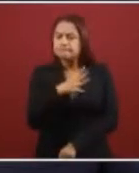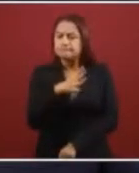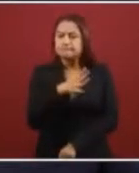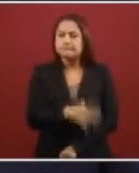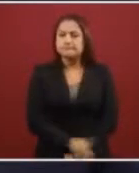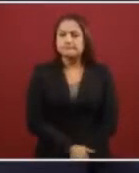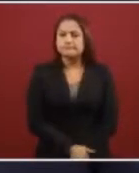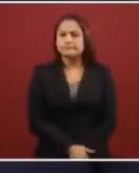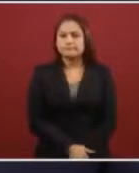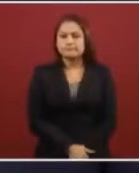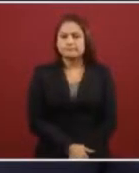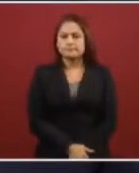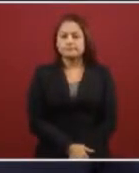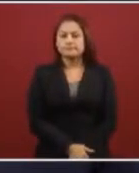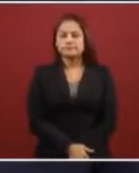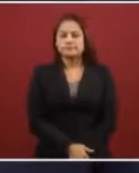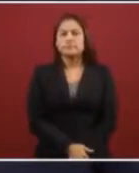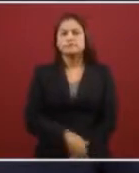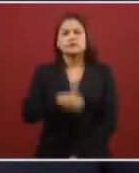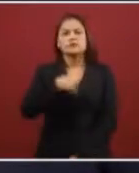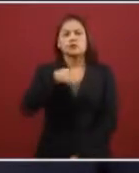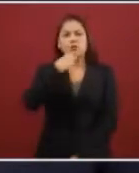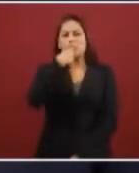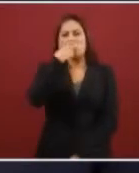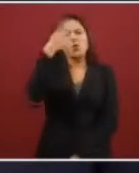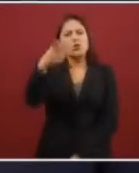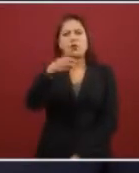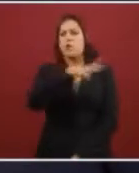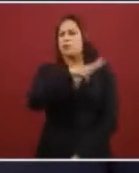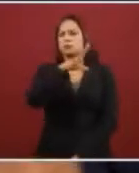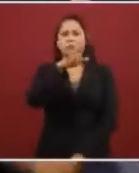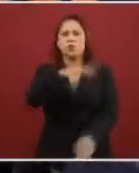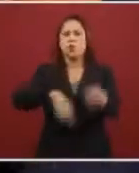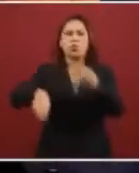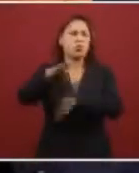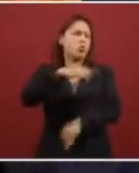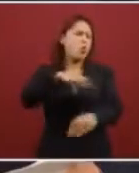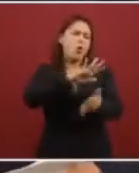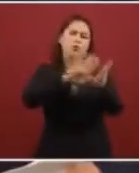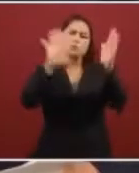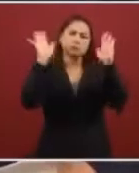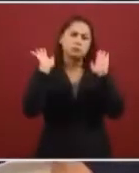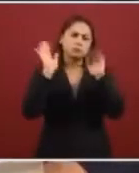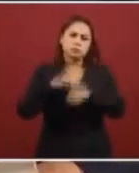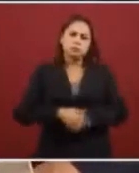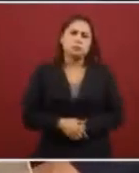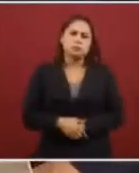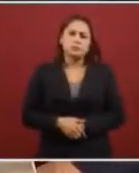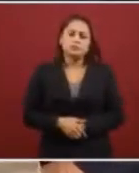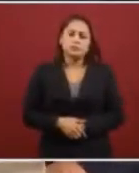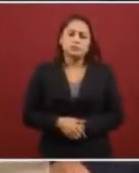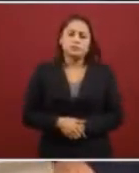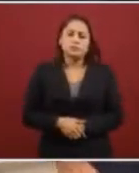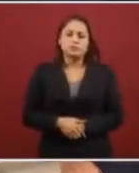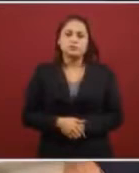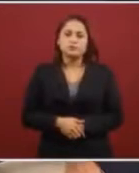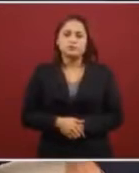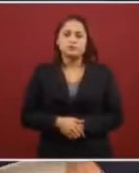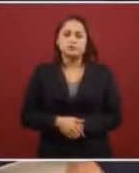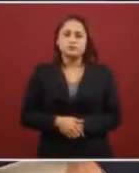Lo digo en general. I say it in general. Lo digo en general porque esto in general que ver because it has to do with